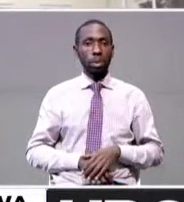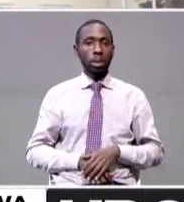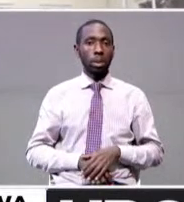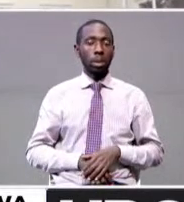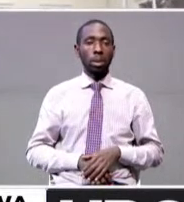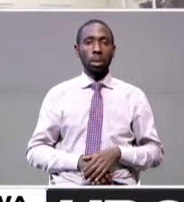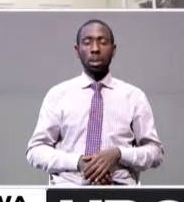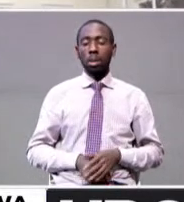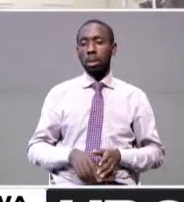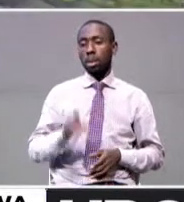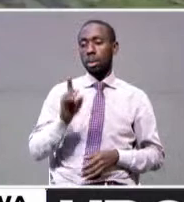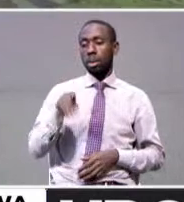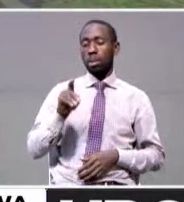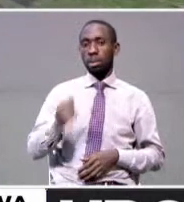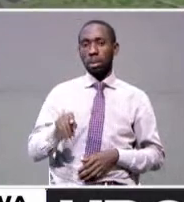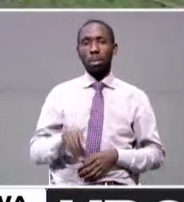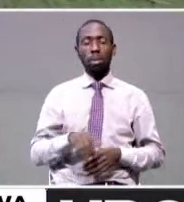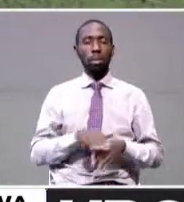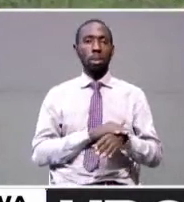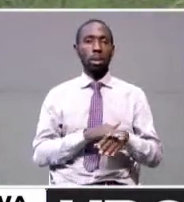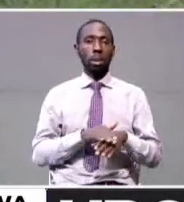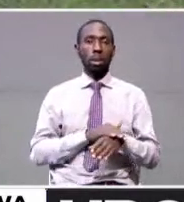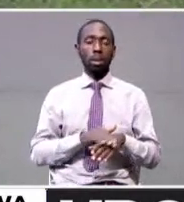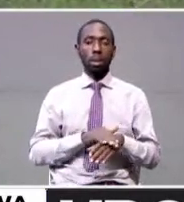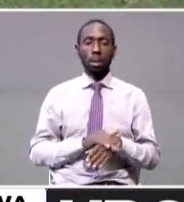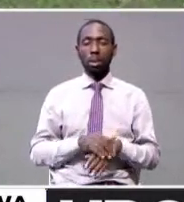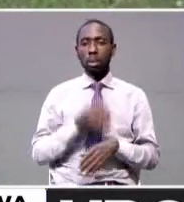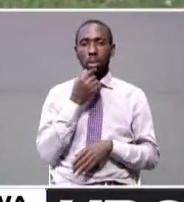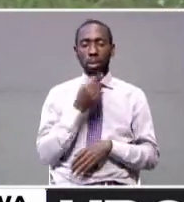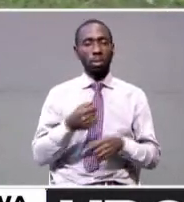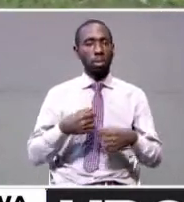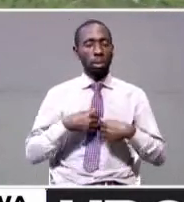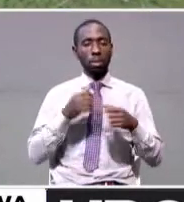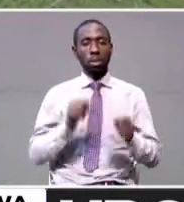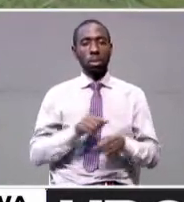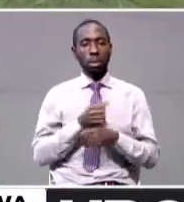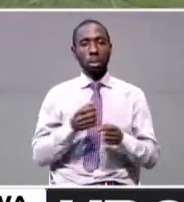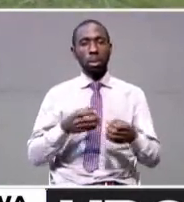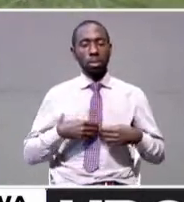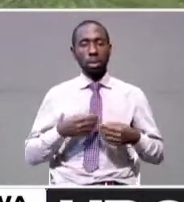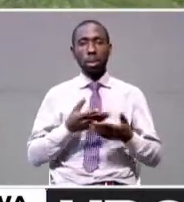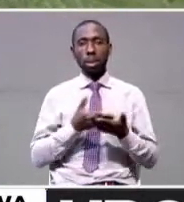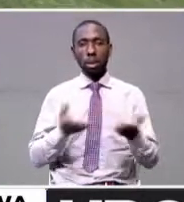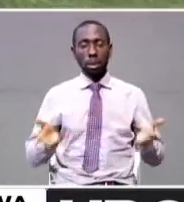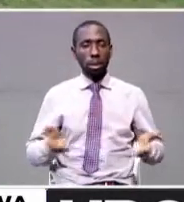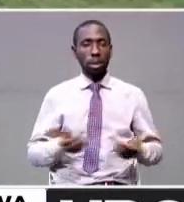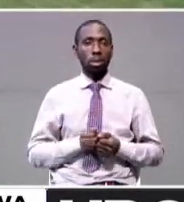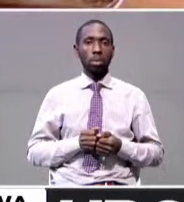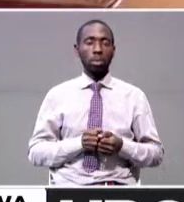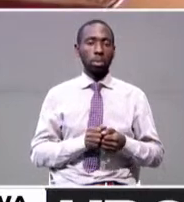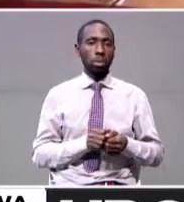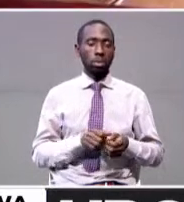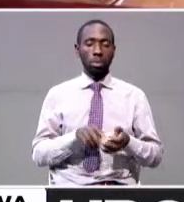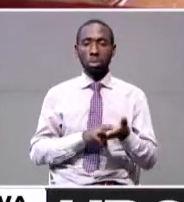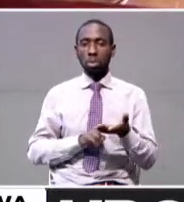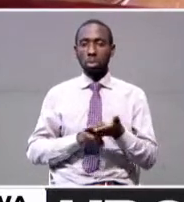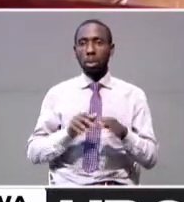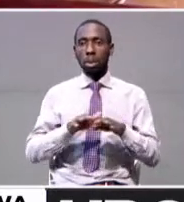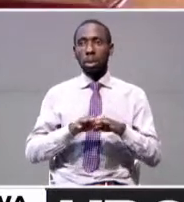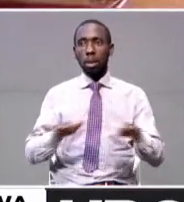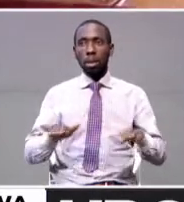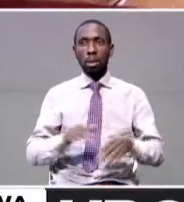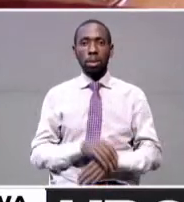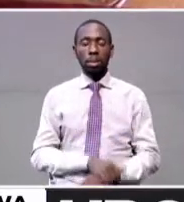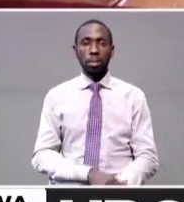Ssaabawolereza wa Buganda Christopher Bwanika ategeezezza nga bwe batajja kukkiriza muntu yenna okusaatuukira ku ttaka lya Kabaka. Gavumenti etutegeeza